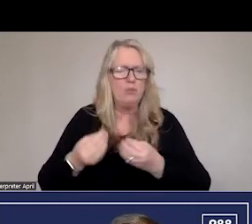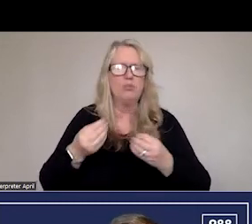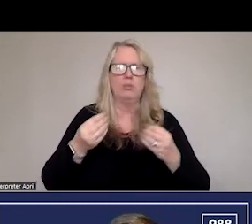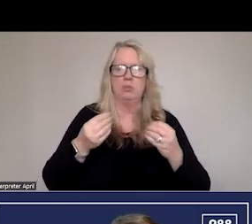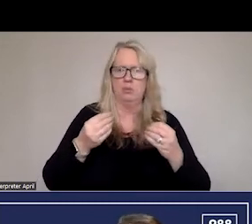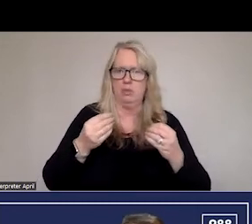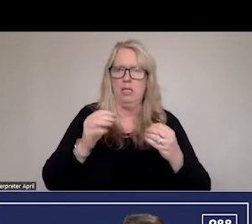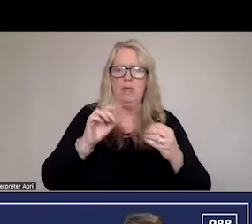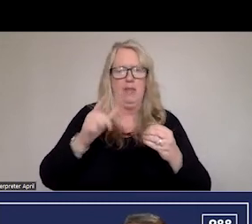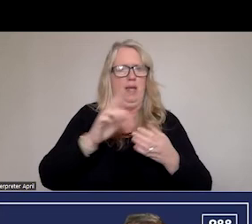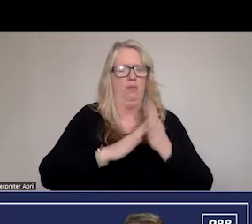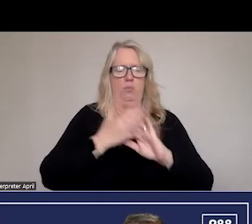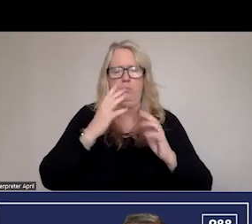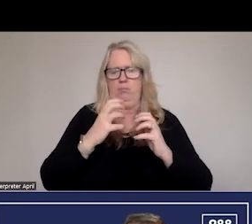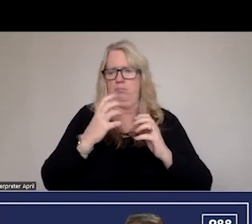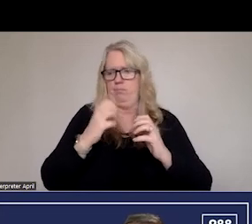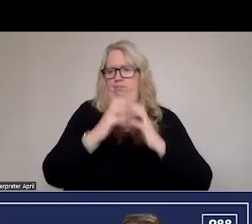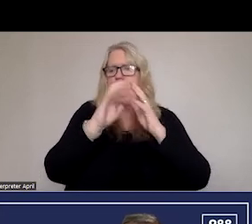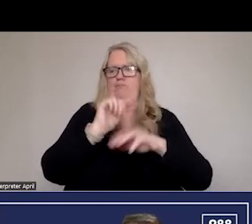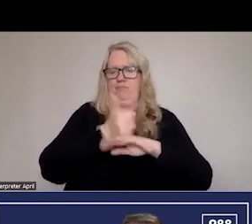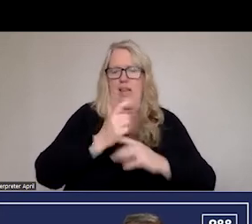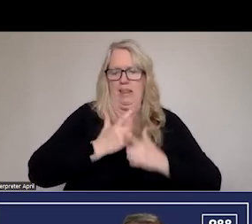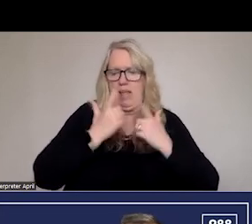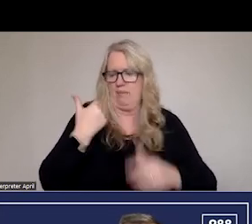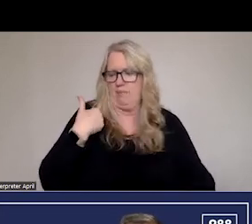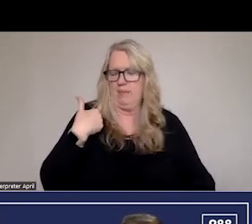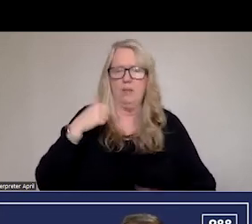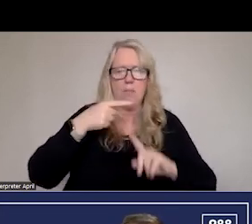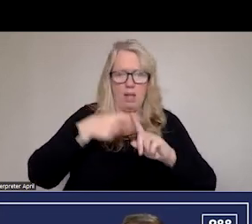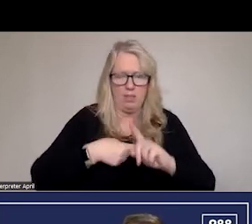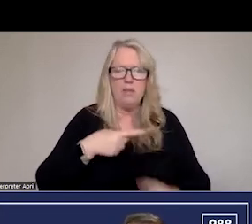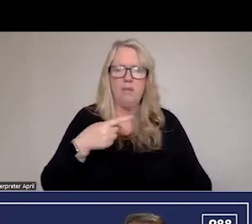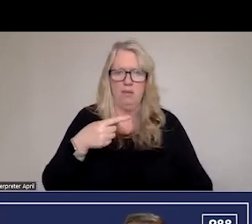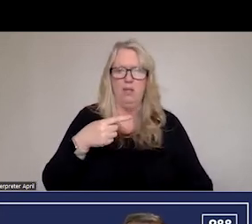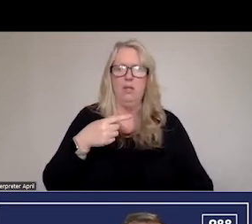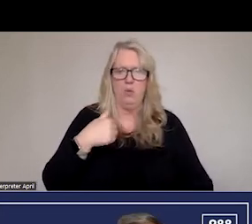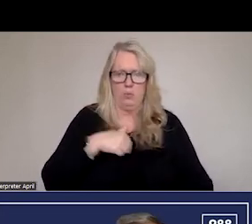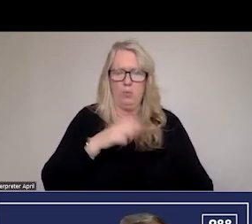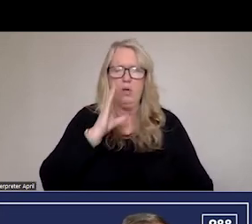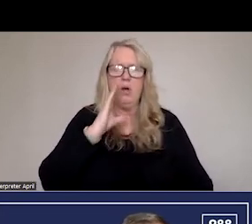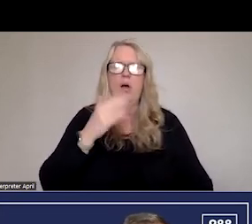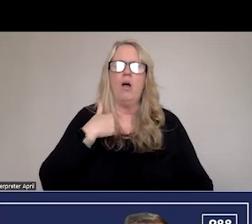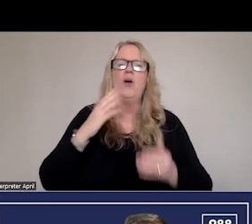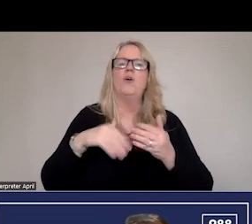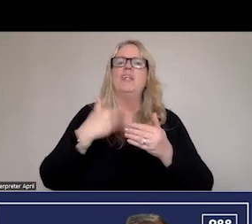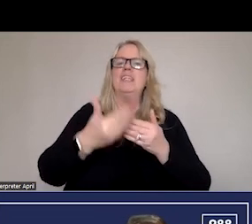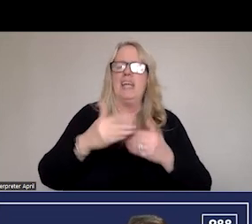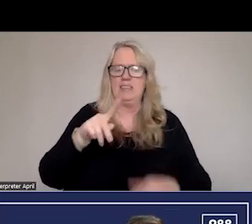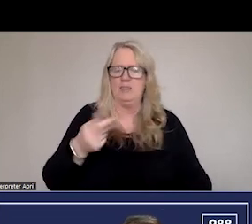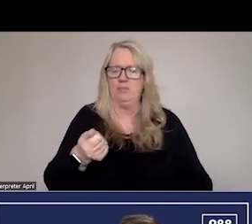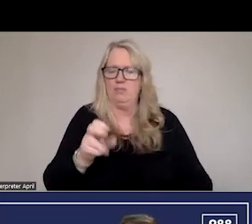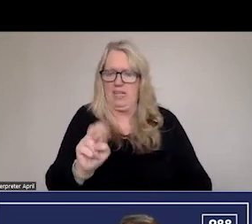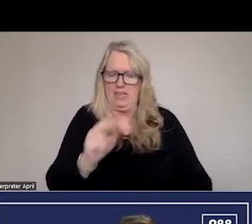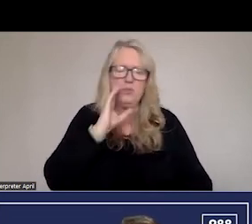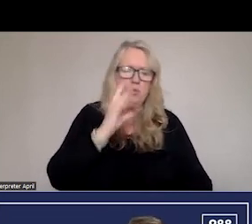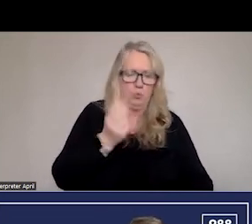live earlier this month. We are having a next phase of a convening. So we've had a